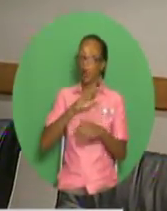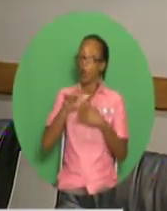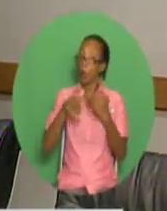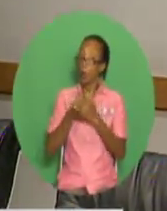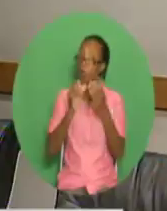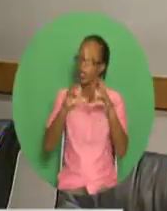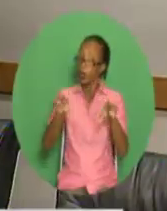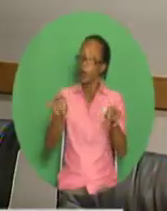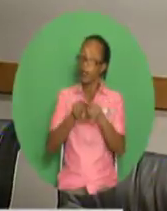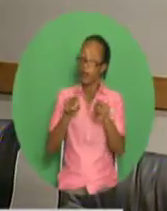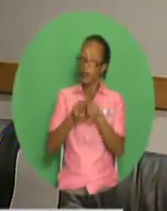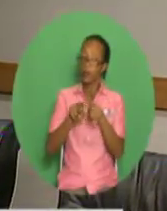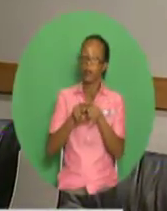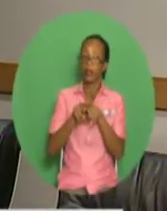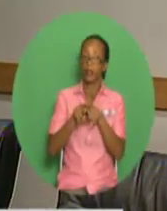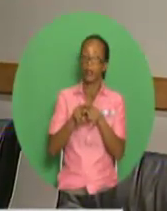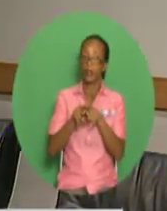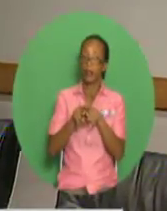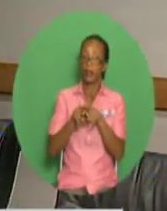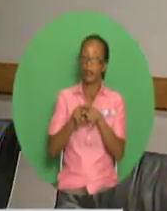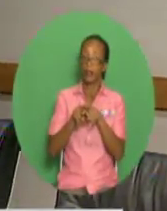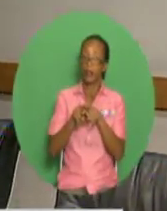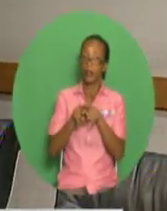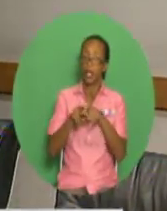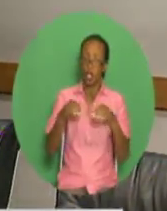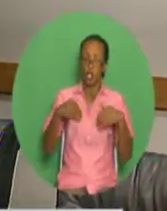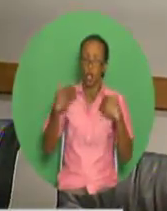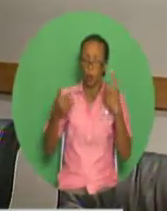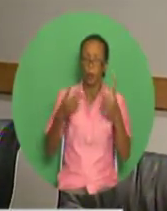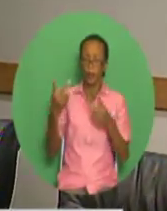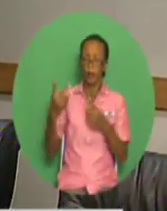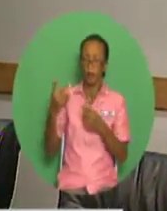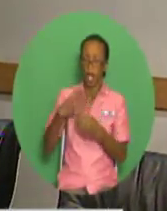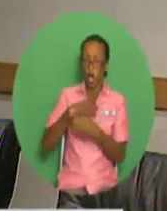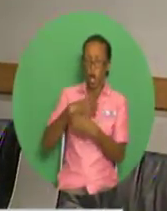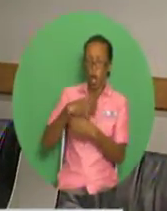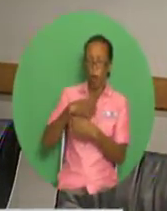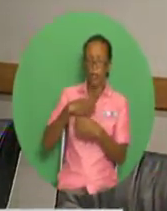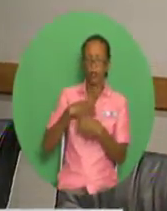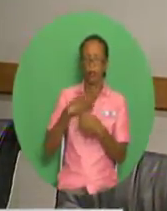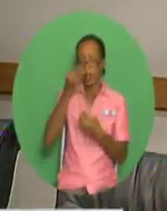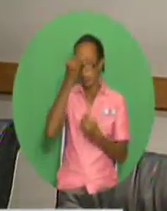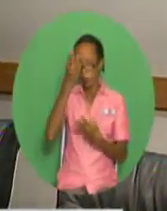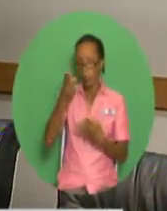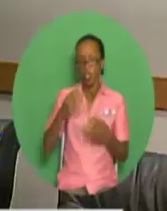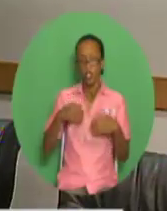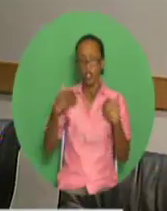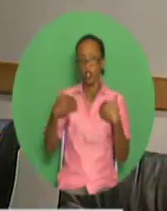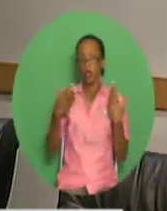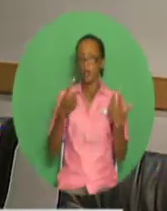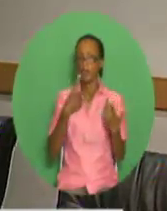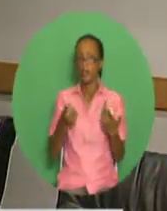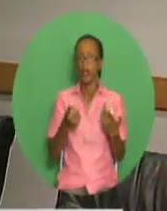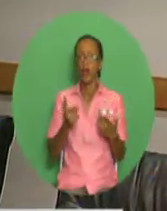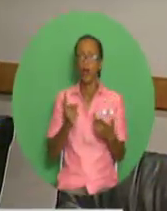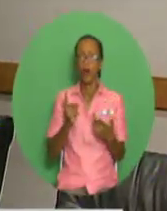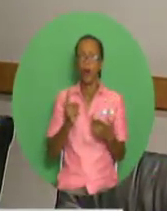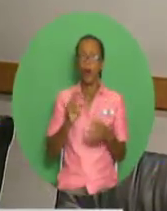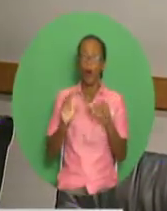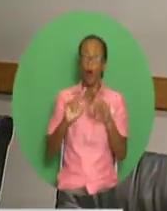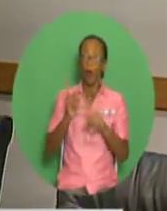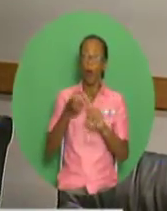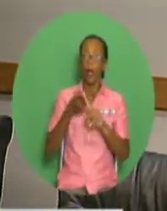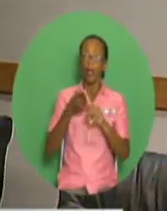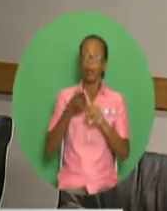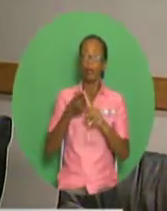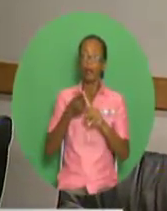A number of issues that we've been asking and hearing from young people, and I'm sure you all hear it from your constituencies, is young people not having experience when they go